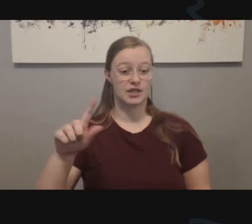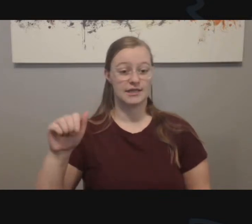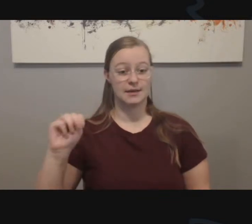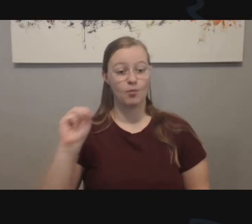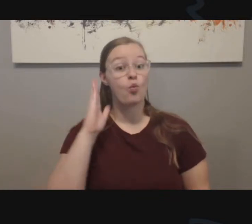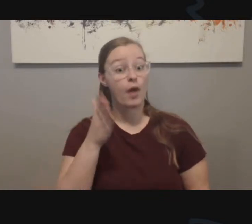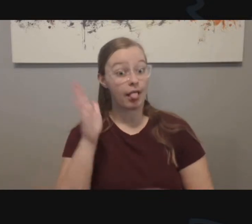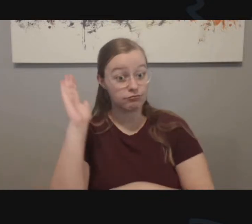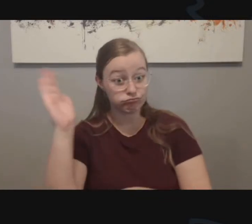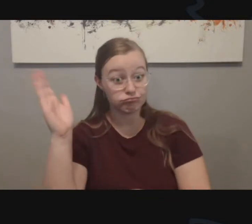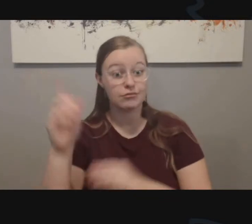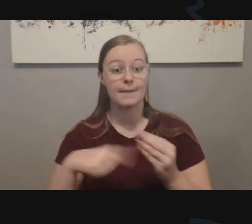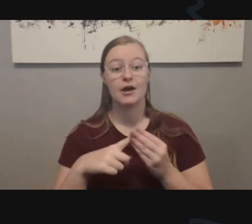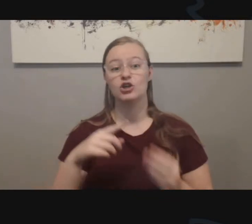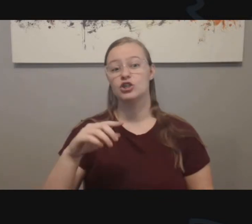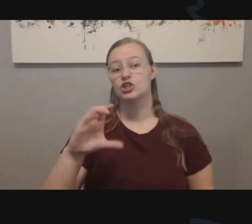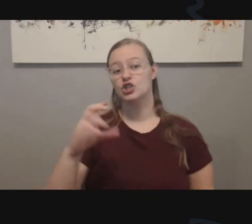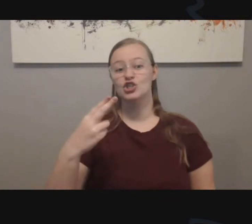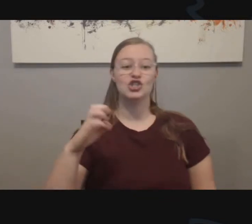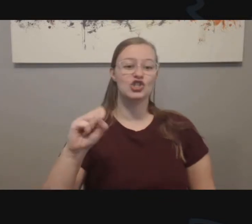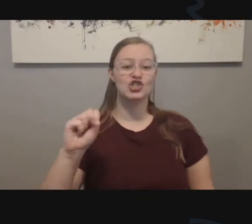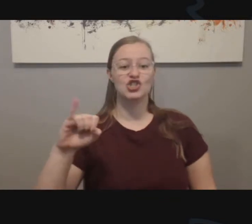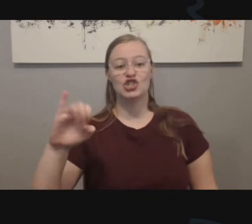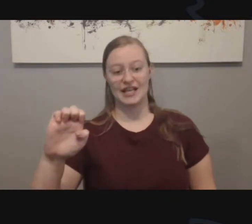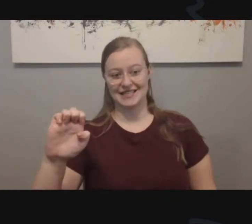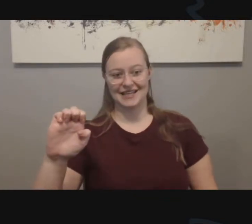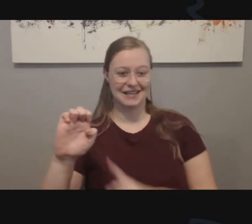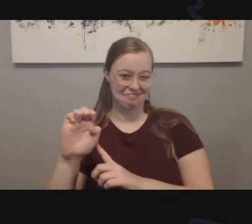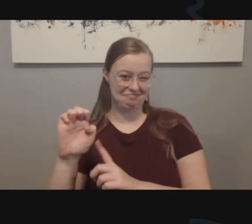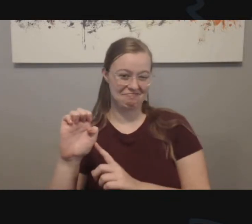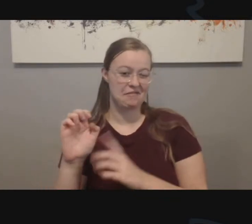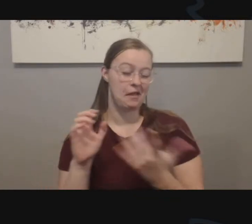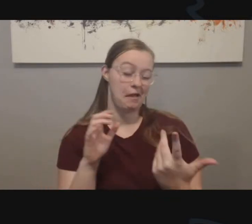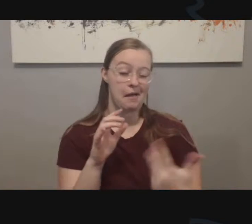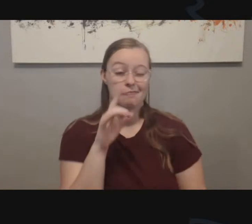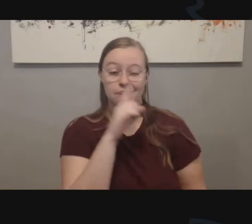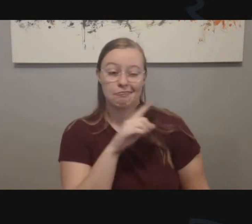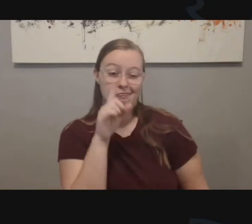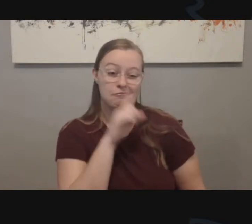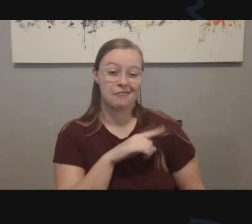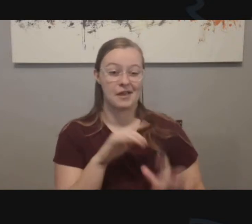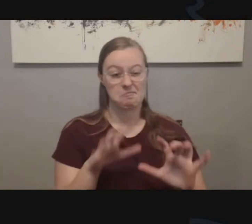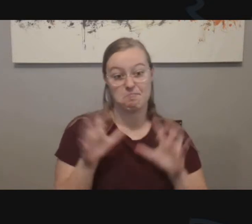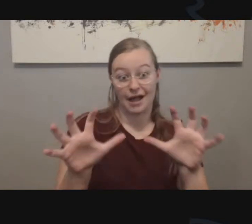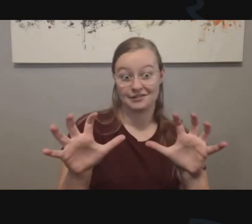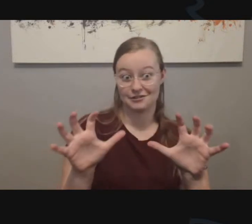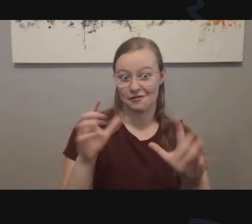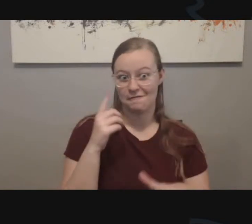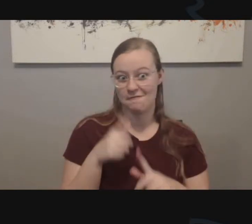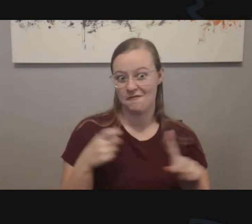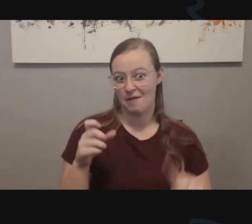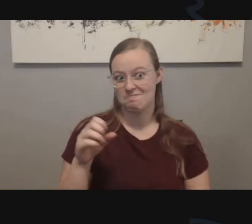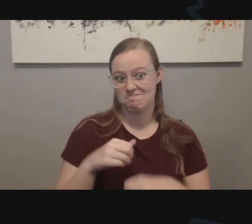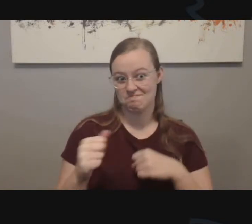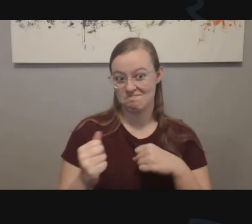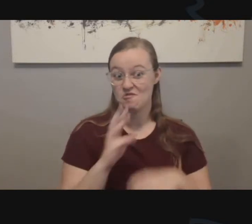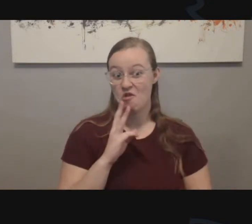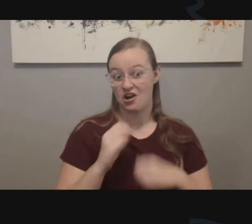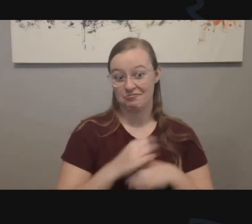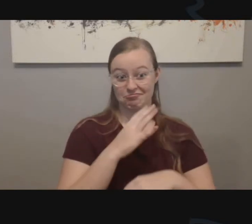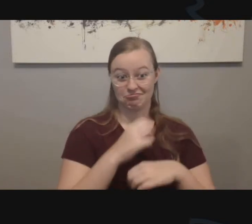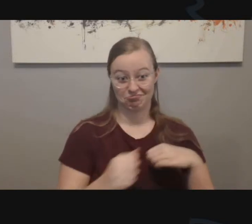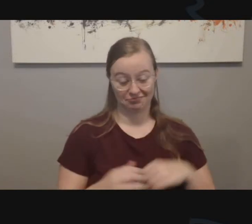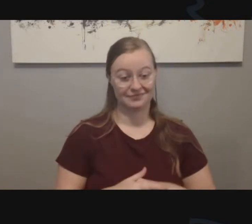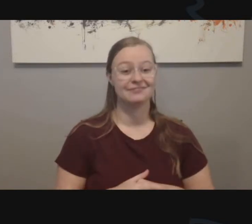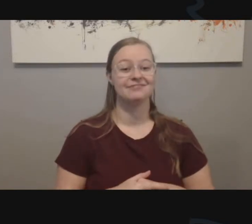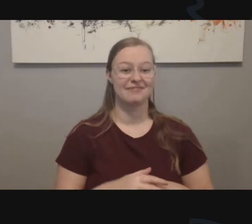presentation about Chessie, the Chesapeake Bay mythical sea monster. I'm particularly interested in hearing more about that. You can find a full list